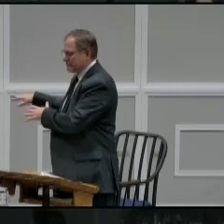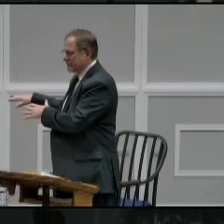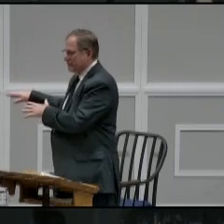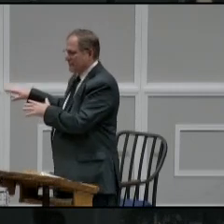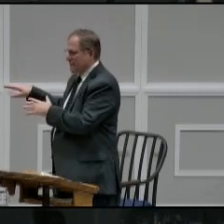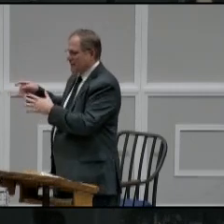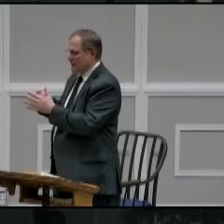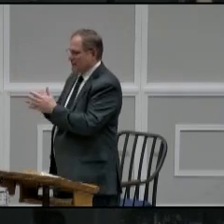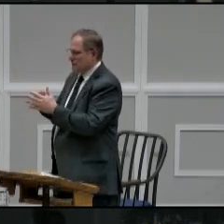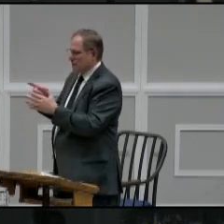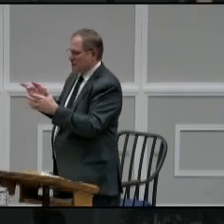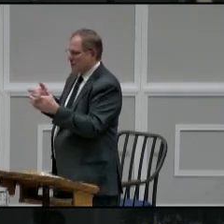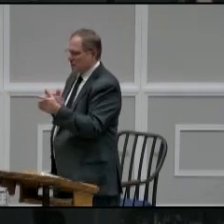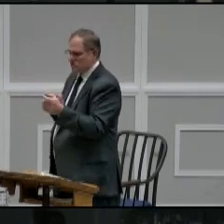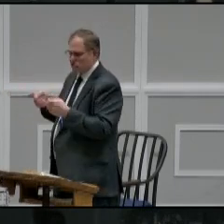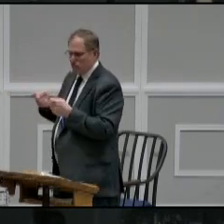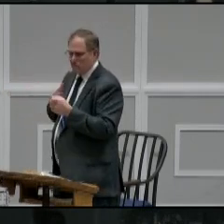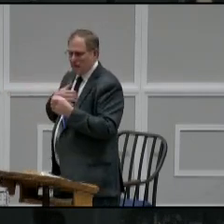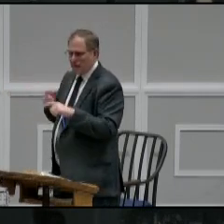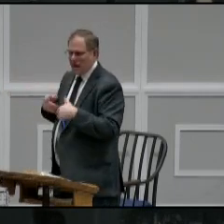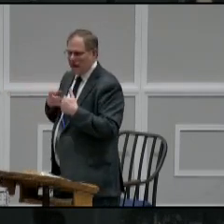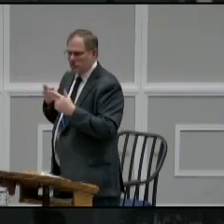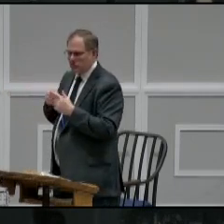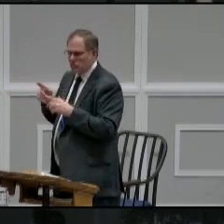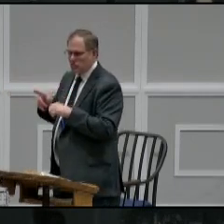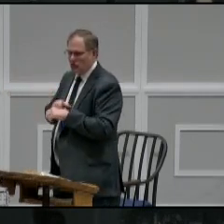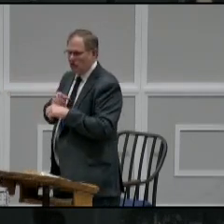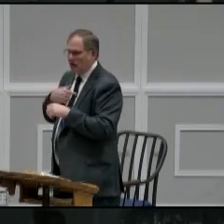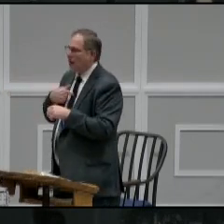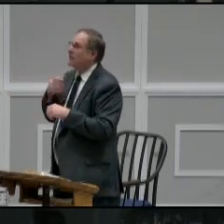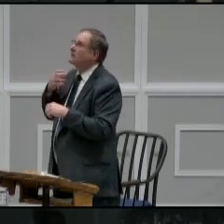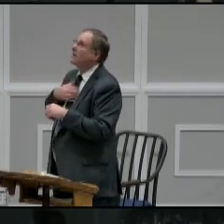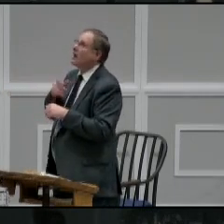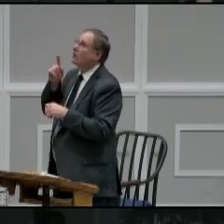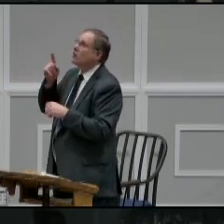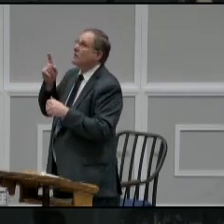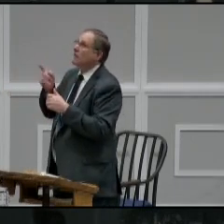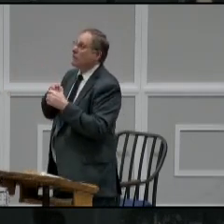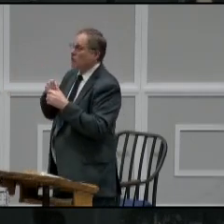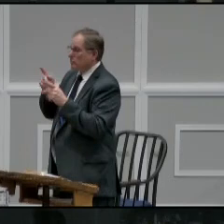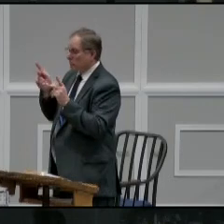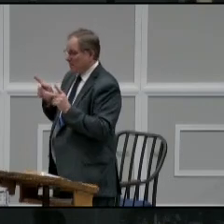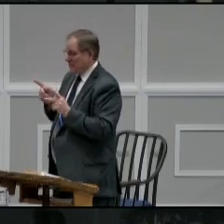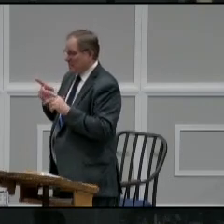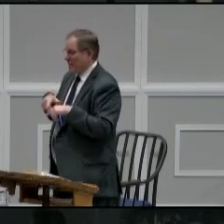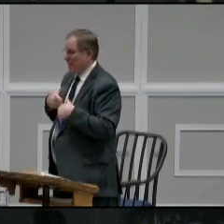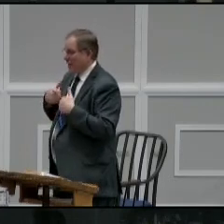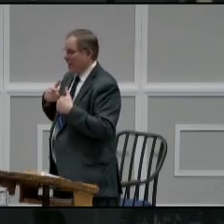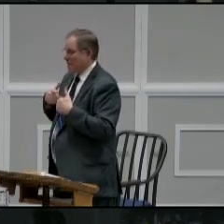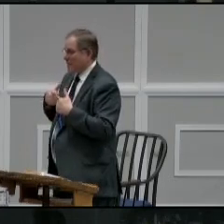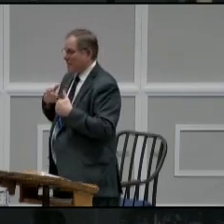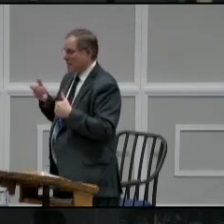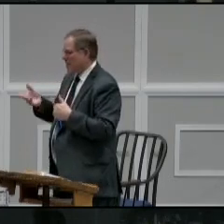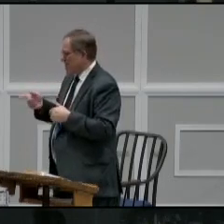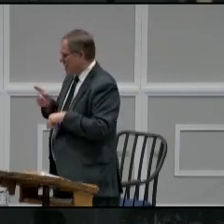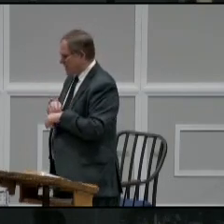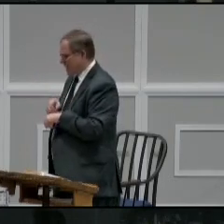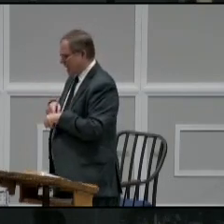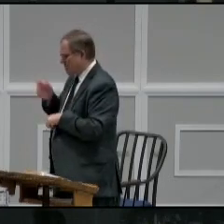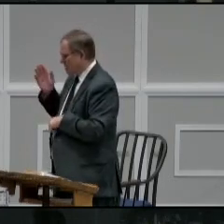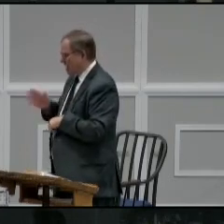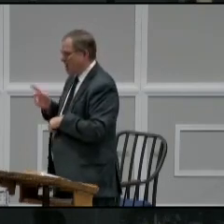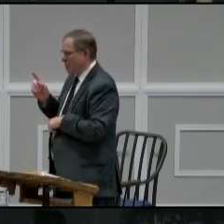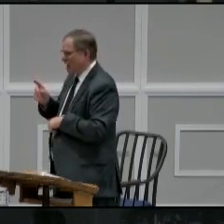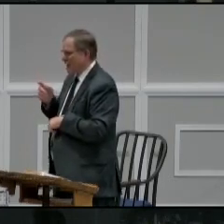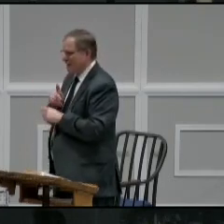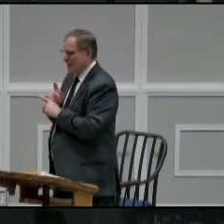This thing has been running me for too long, and I want you back where you belong. God, there was a time where I cared about